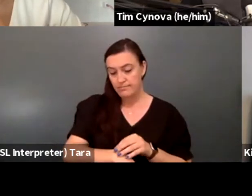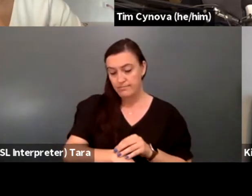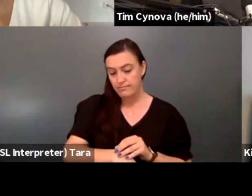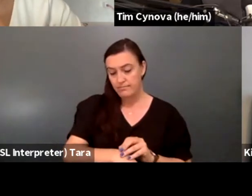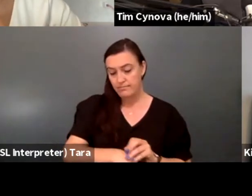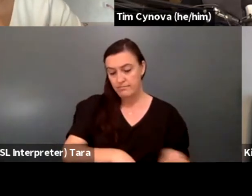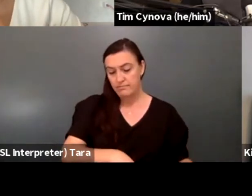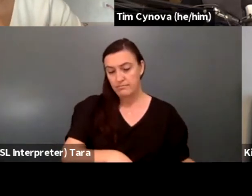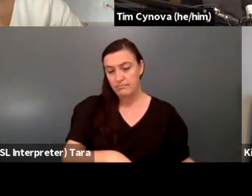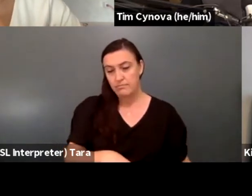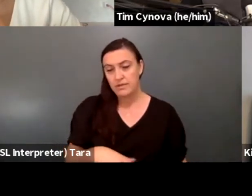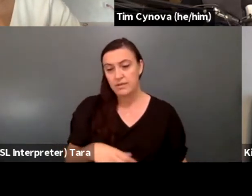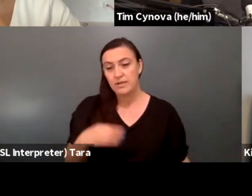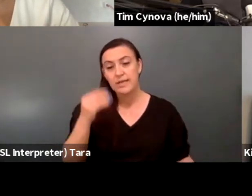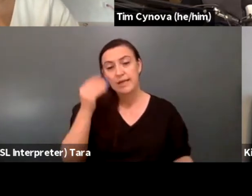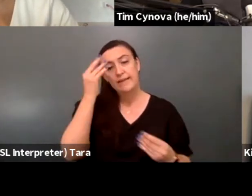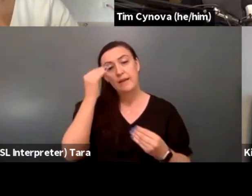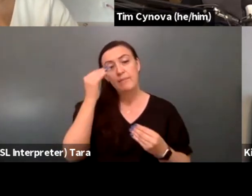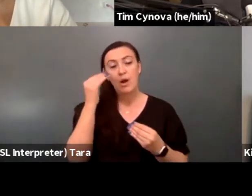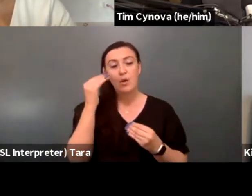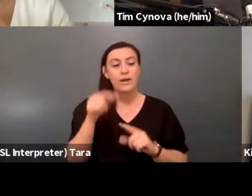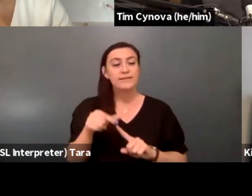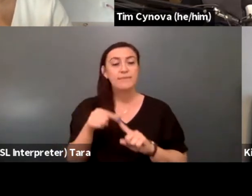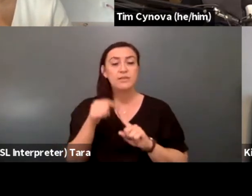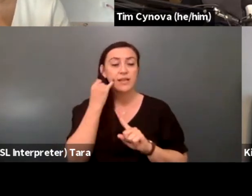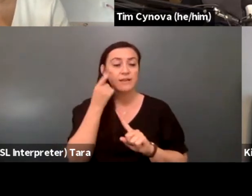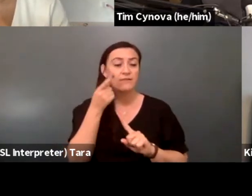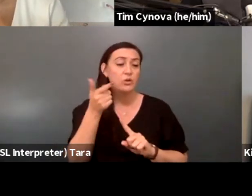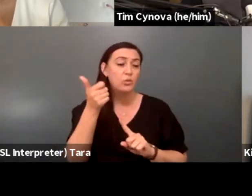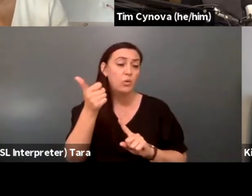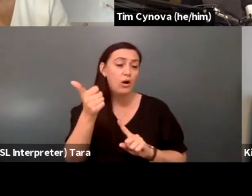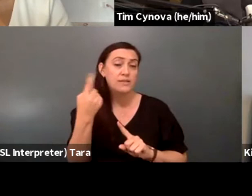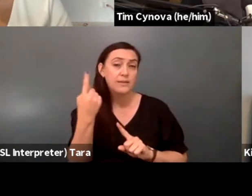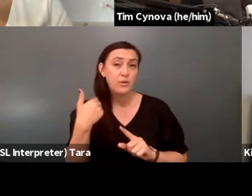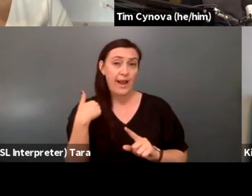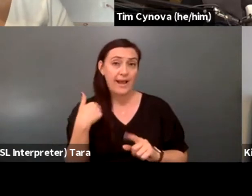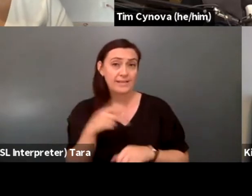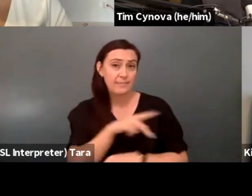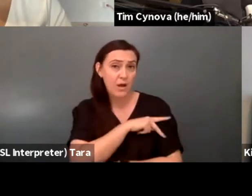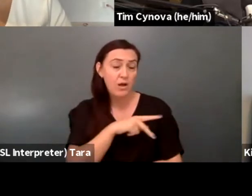thinking about, particularly if you are a person with power,